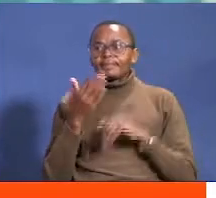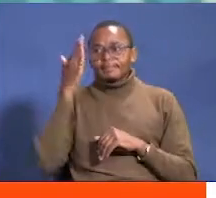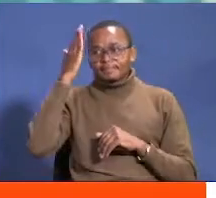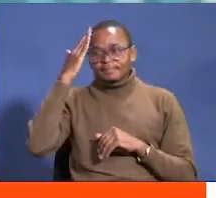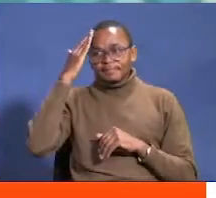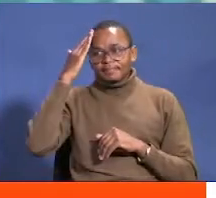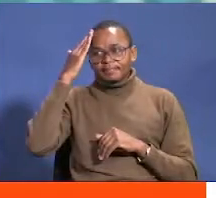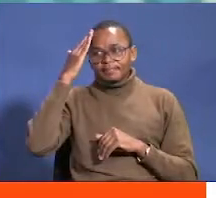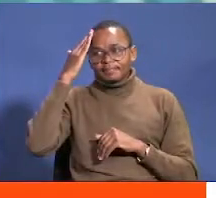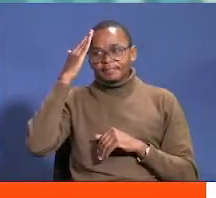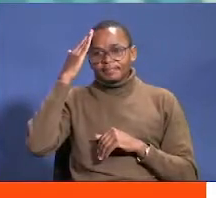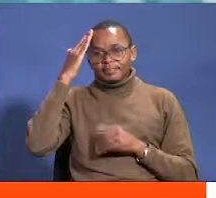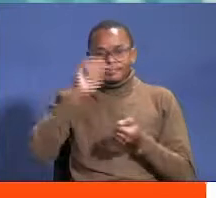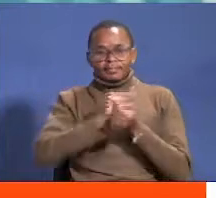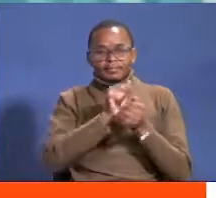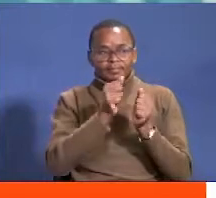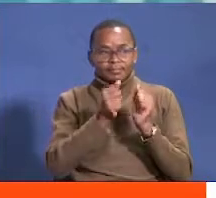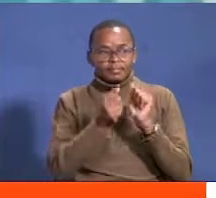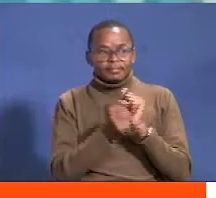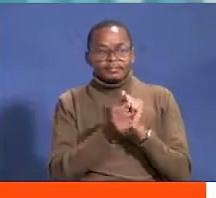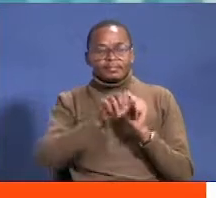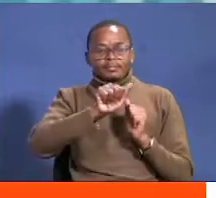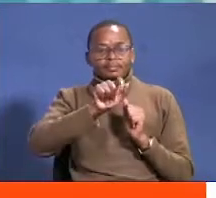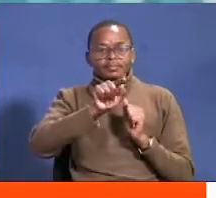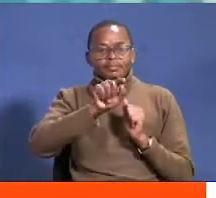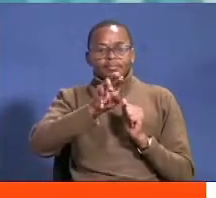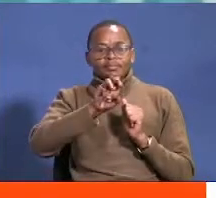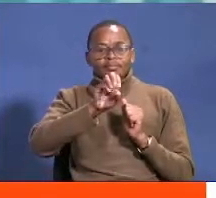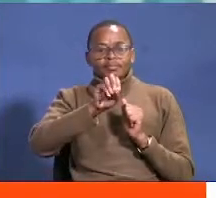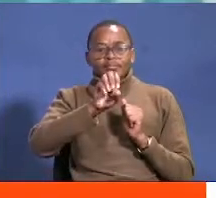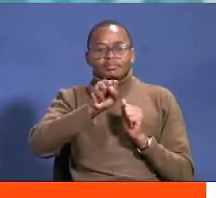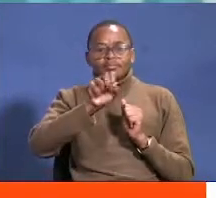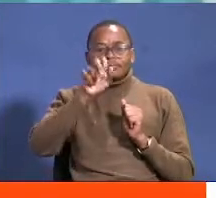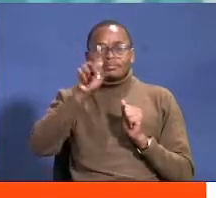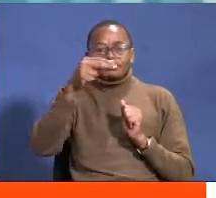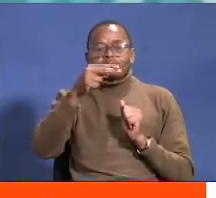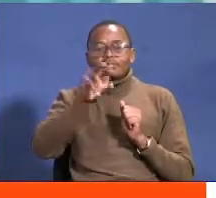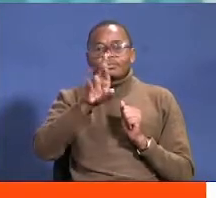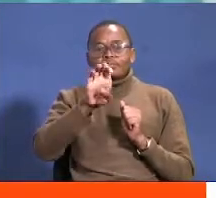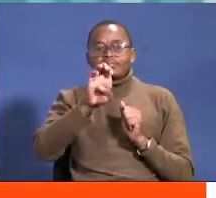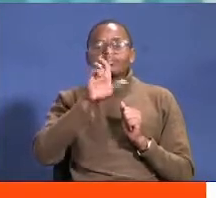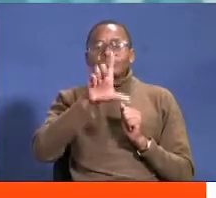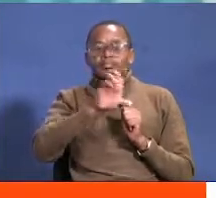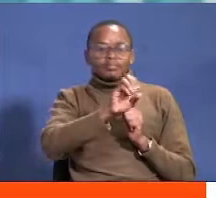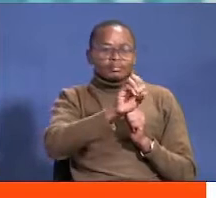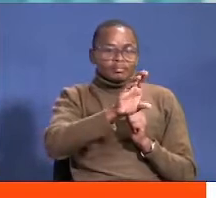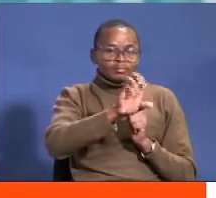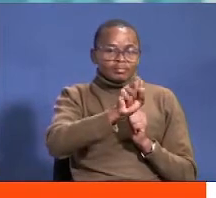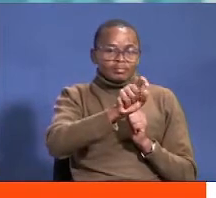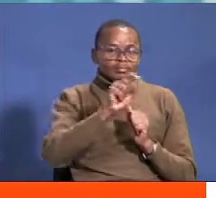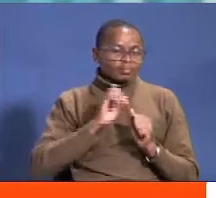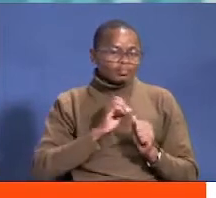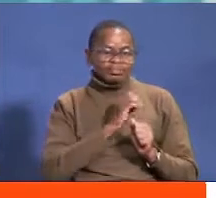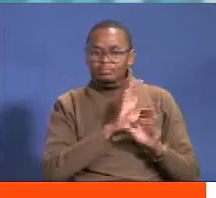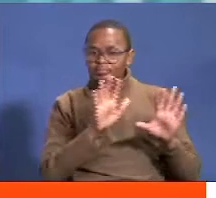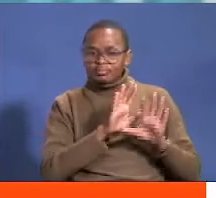the cyclone. These are the changes in the atmosphere, and so generally, locusts are not, they are not ours,